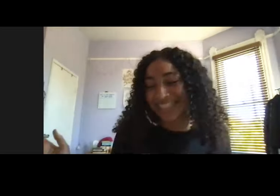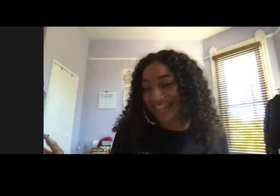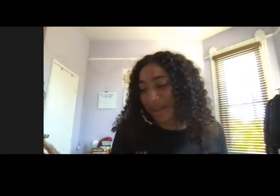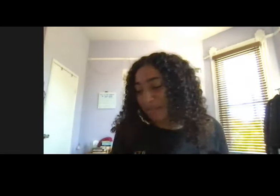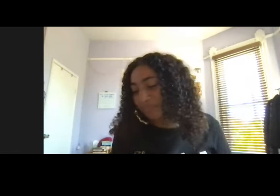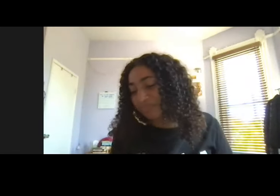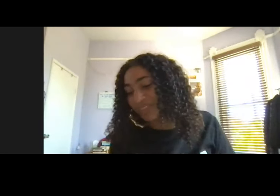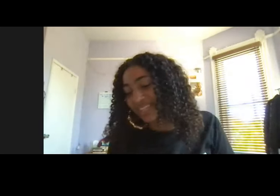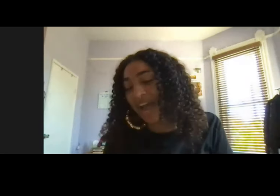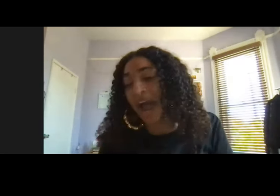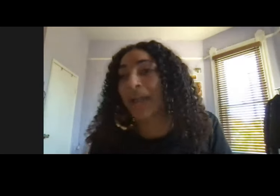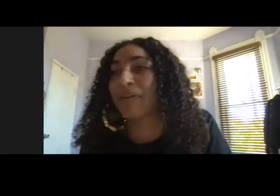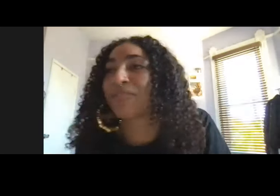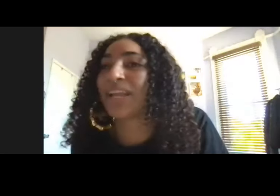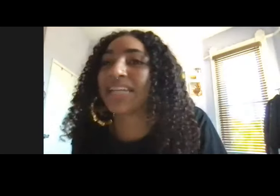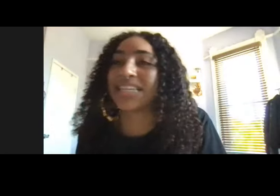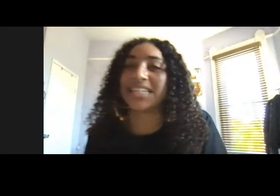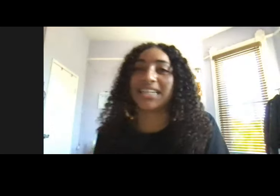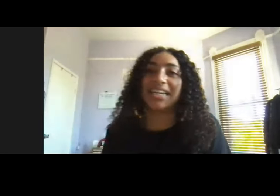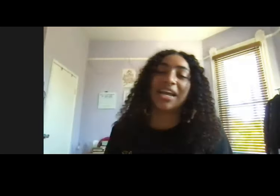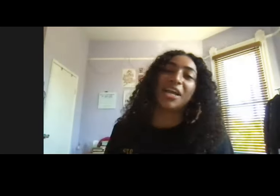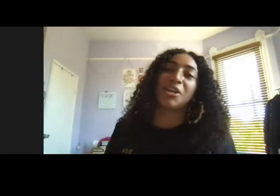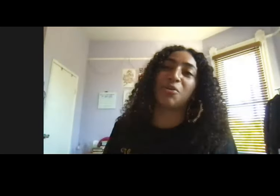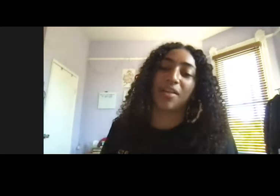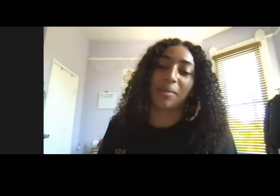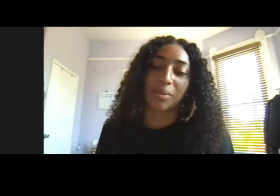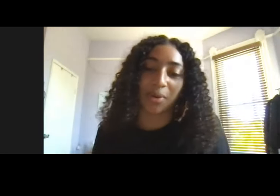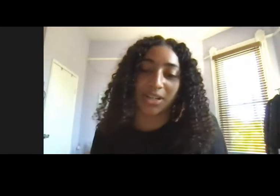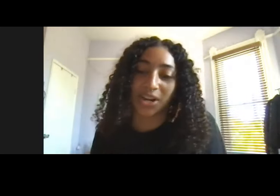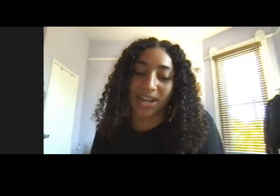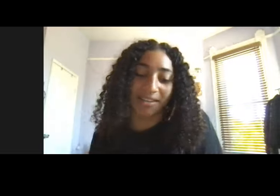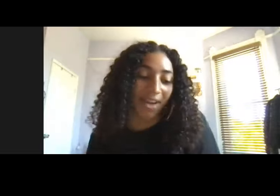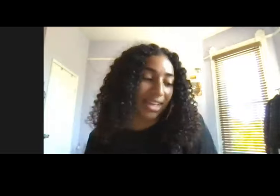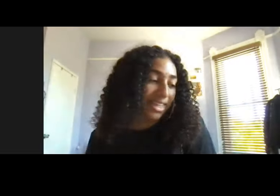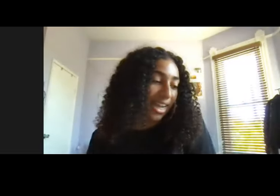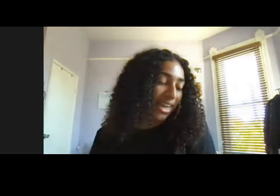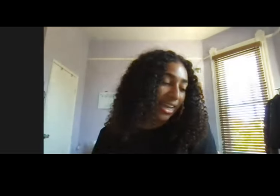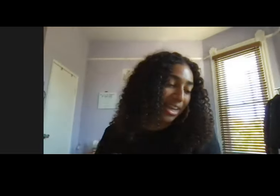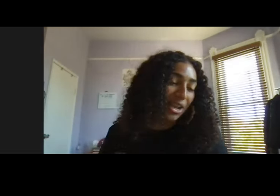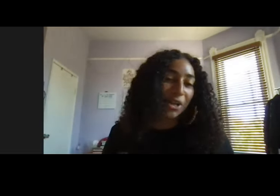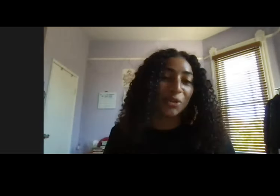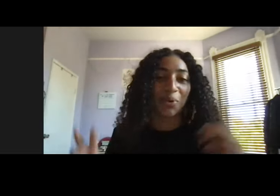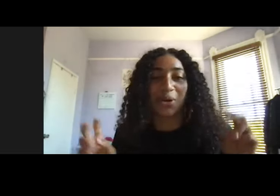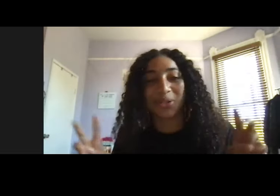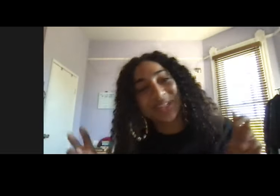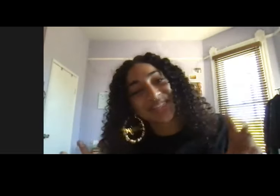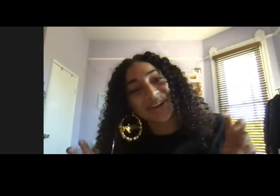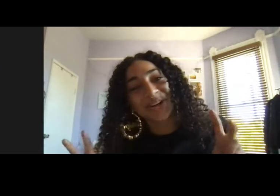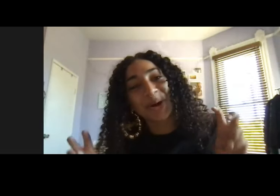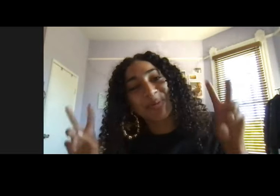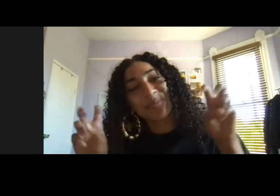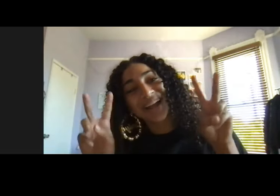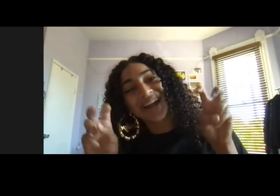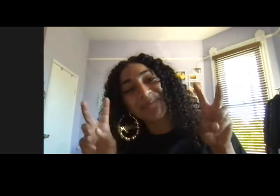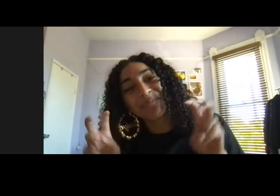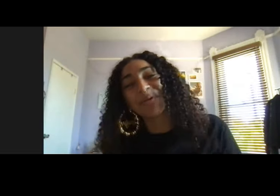this time. I feel like it's easy, you know, now that people are starting to get vaccinated and the world is starting to